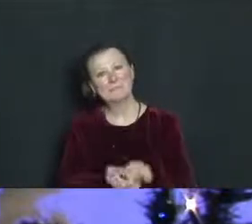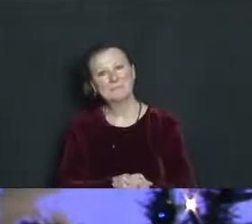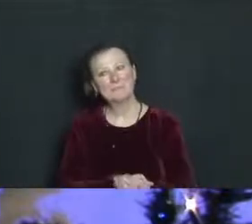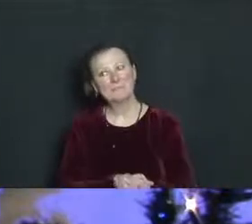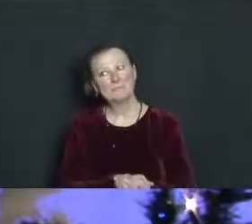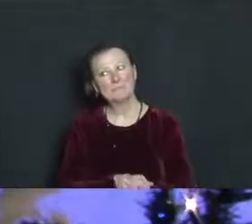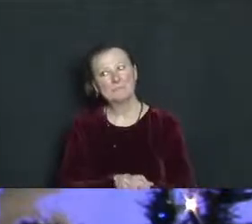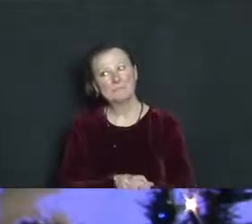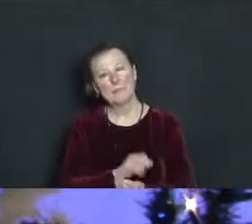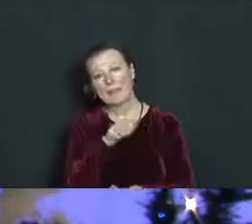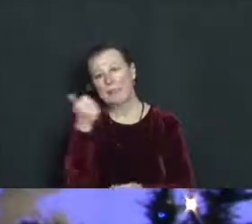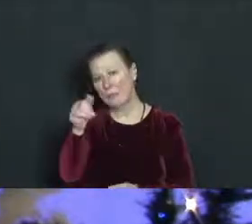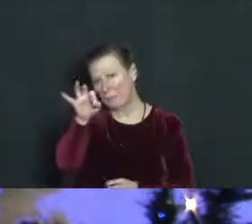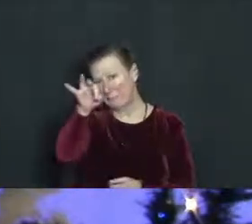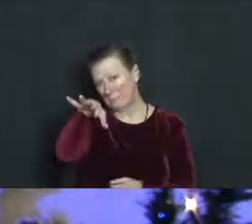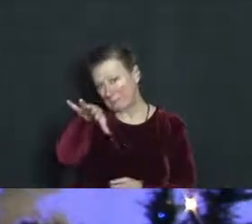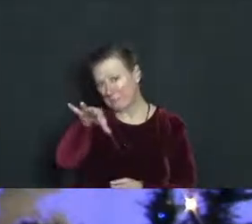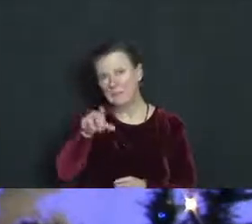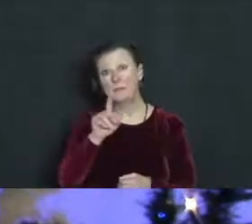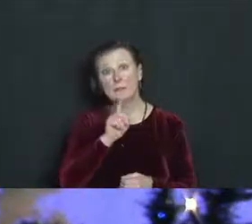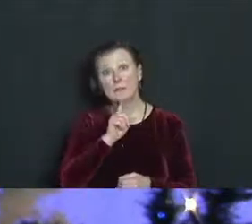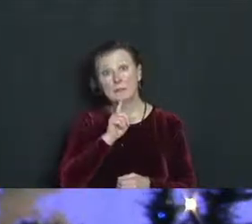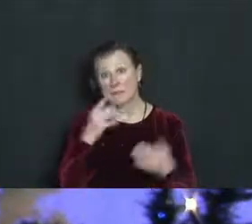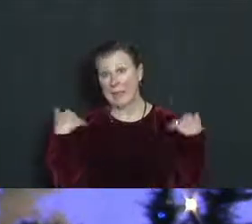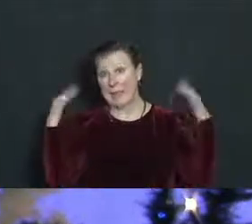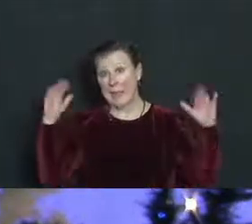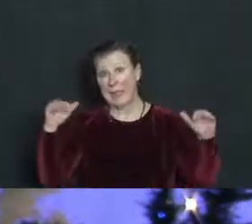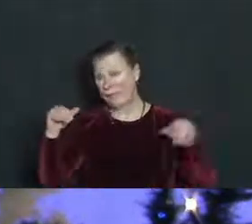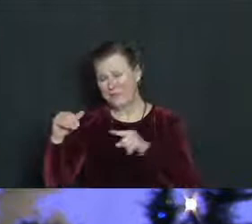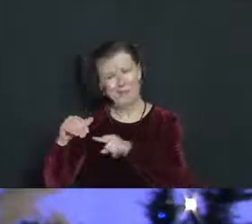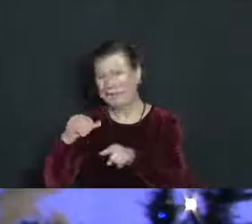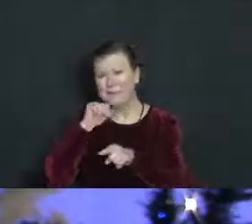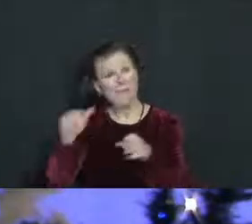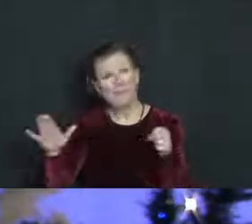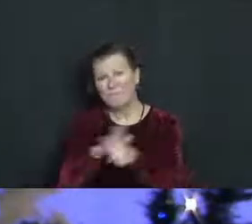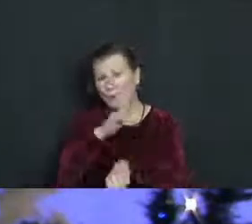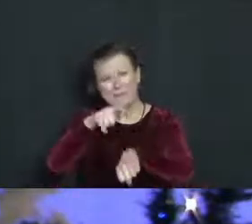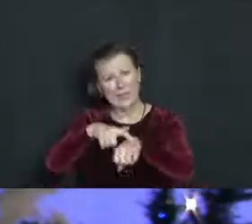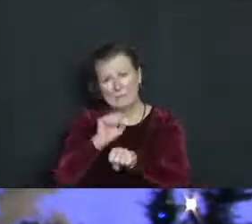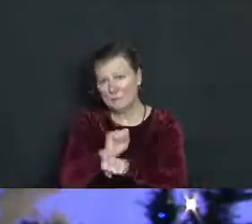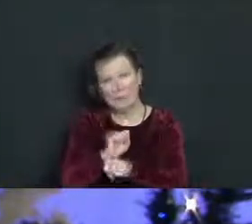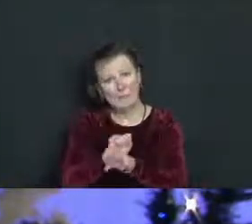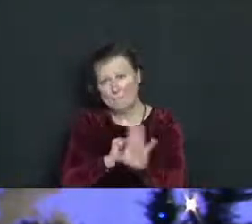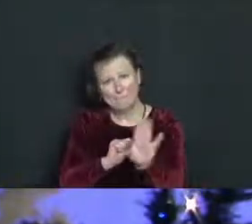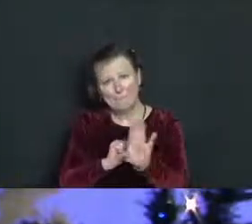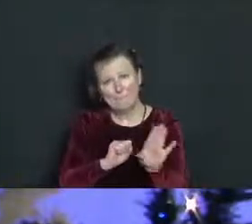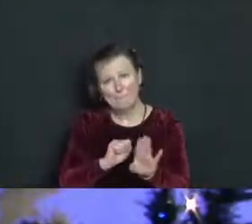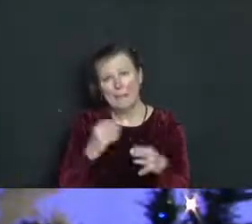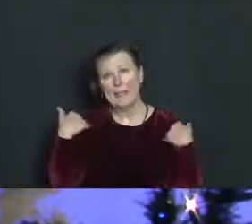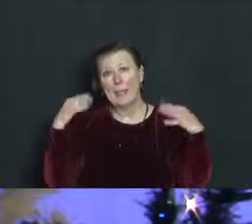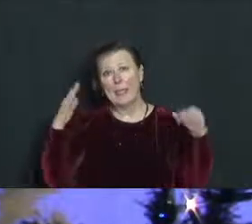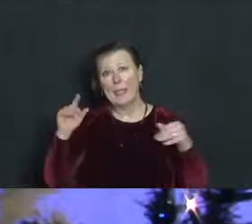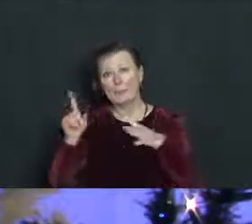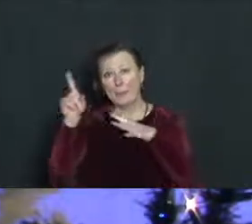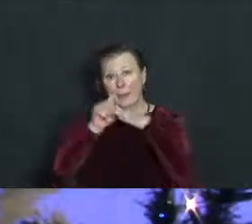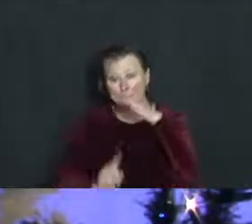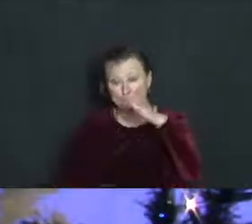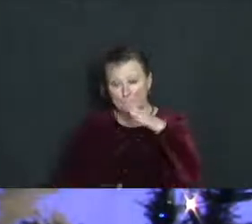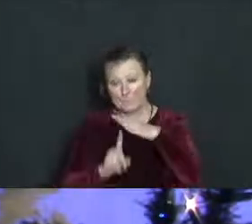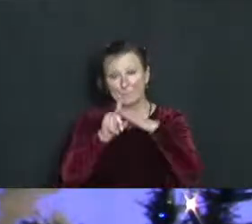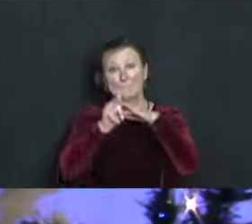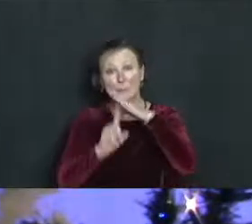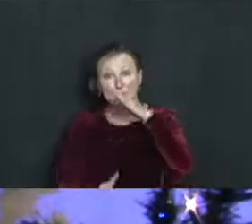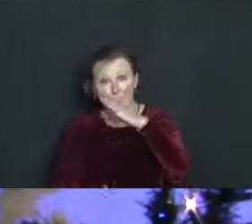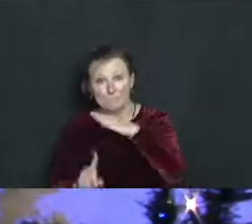Another tip is that being an angel, that's not a full-time gig, you know. Angels slip into and out of their role,